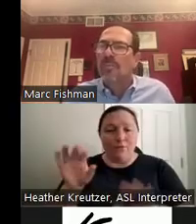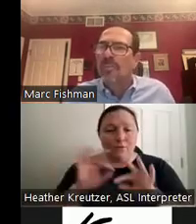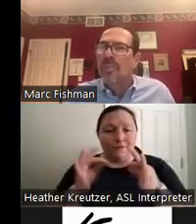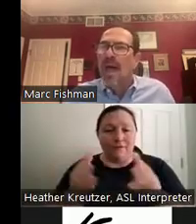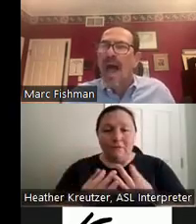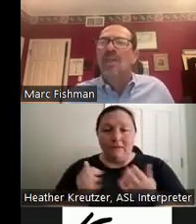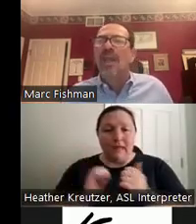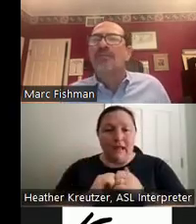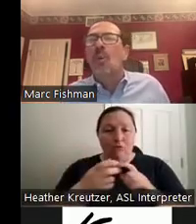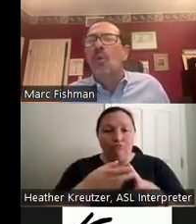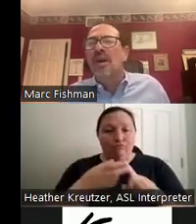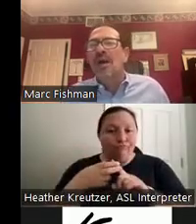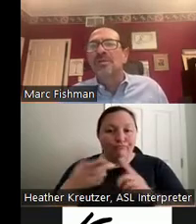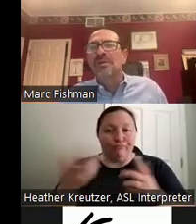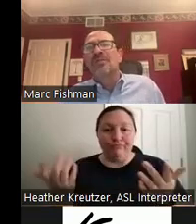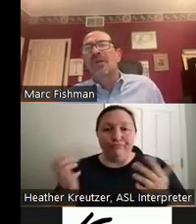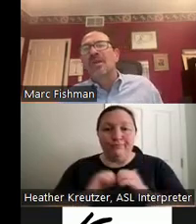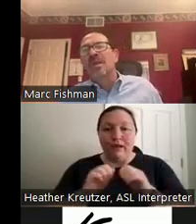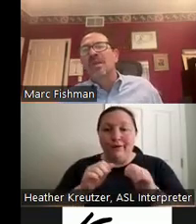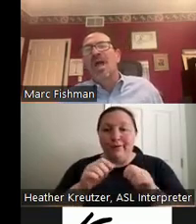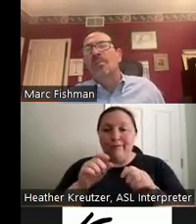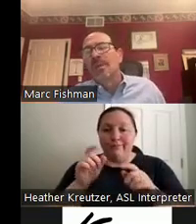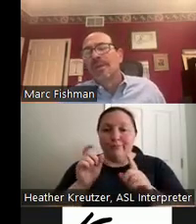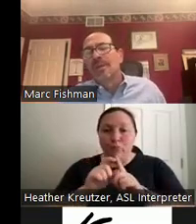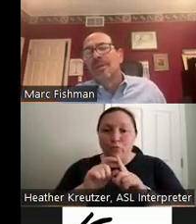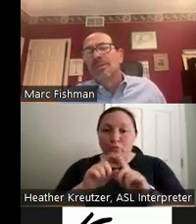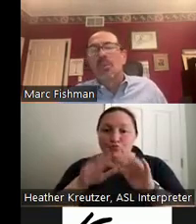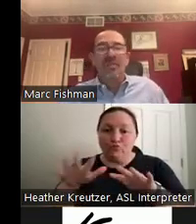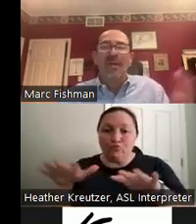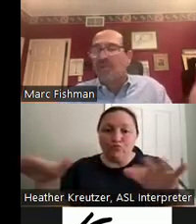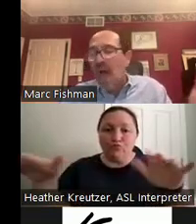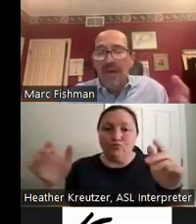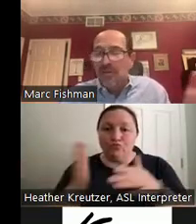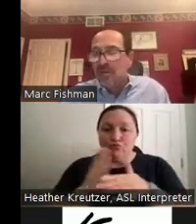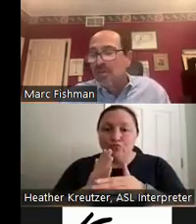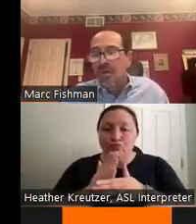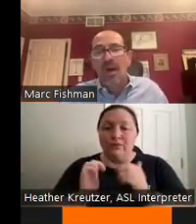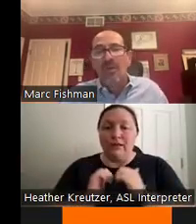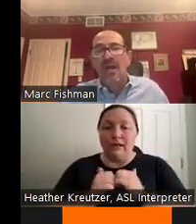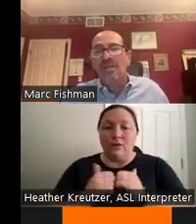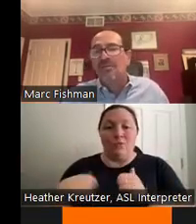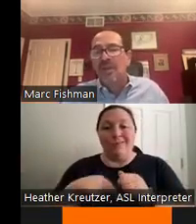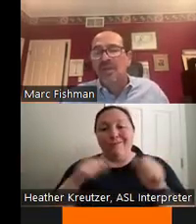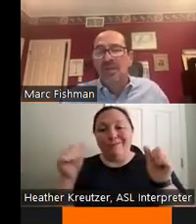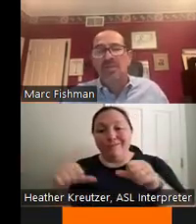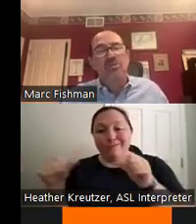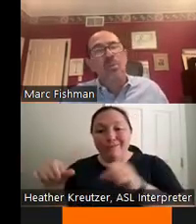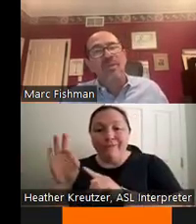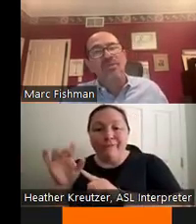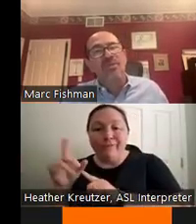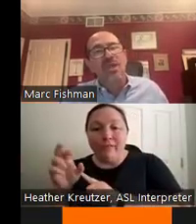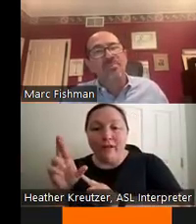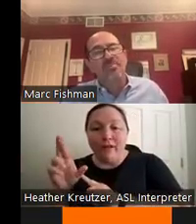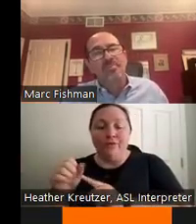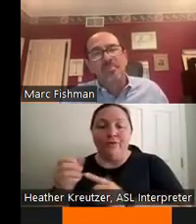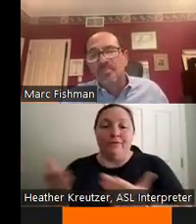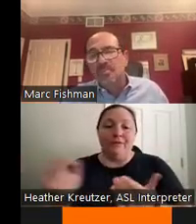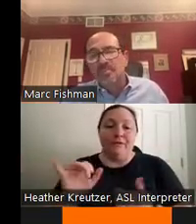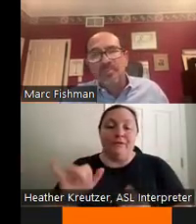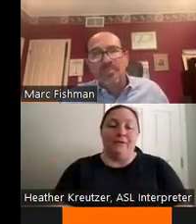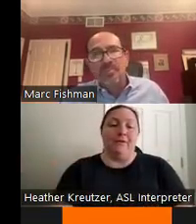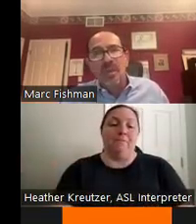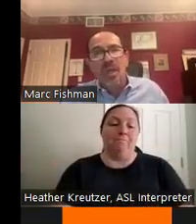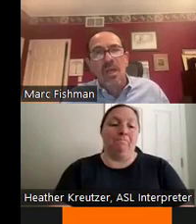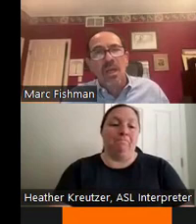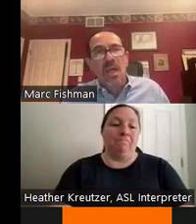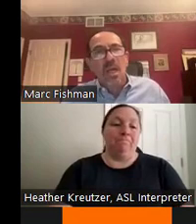you recruit them? How do you get the word out that there can be help? So we've got flyers and other kinds of things. So we'll have to see.